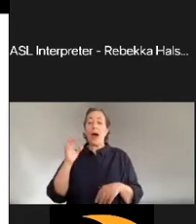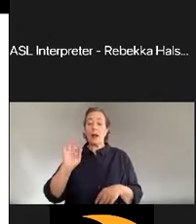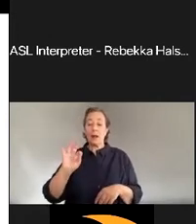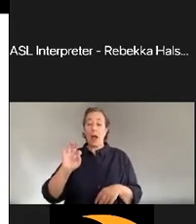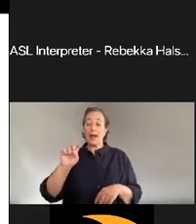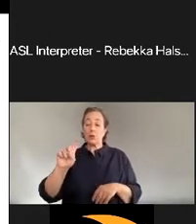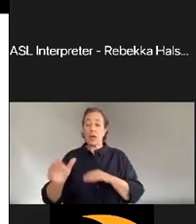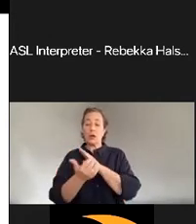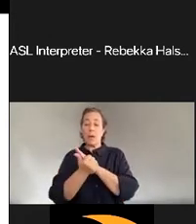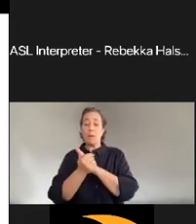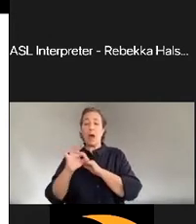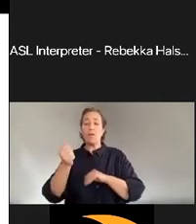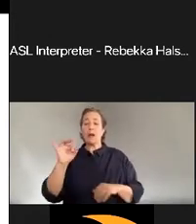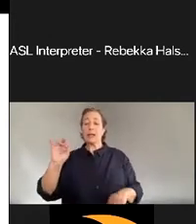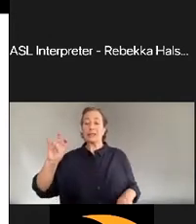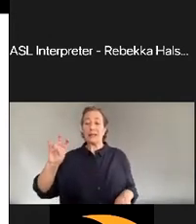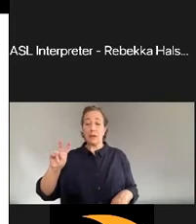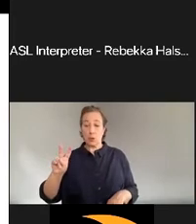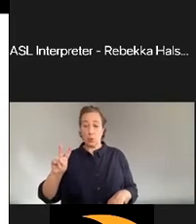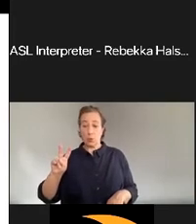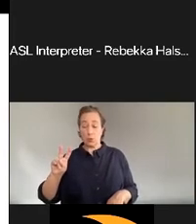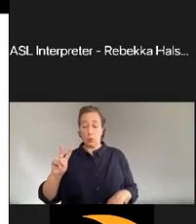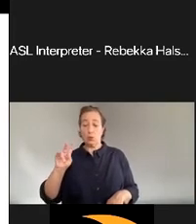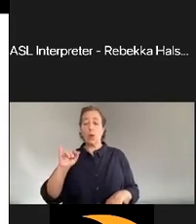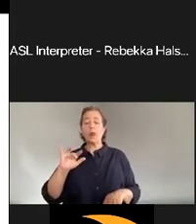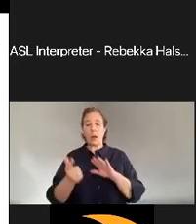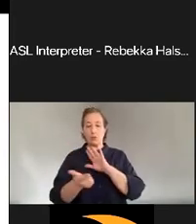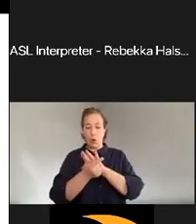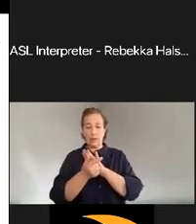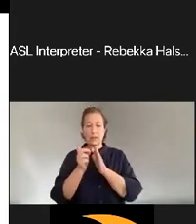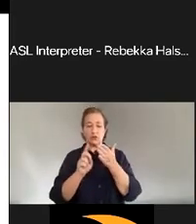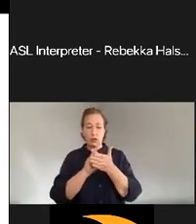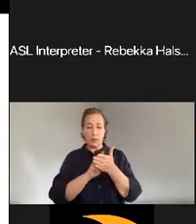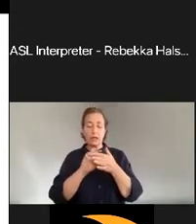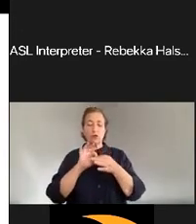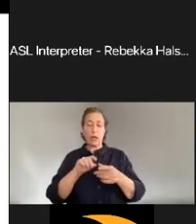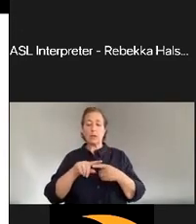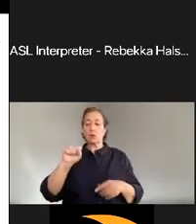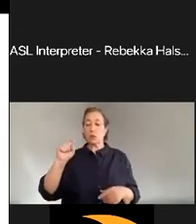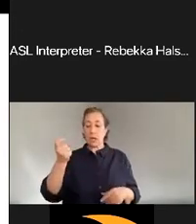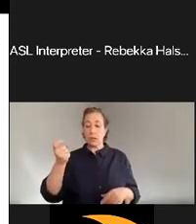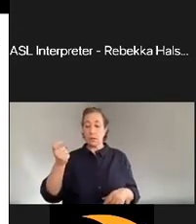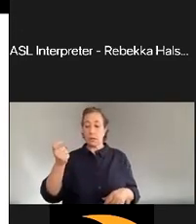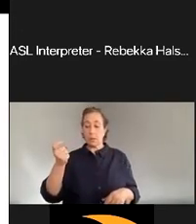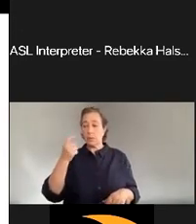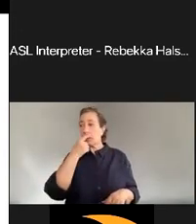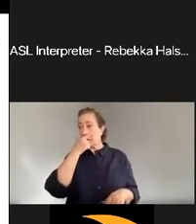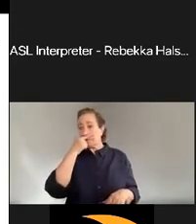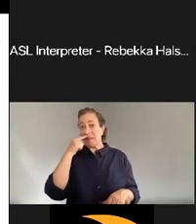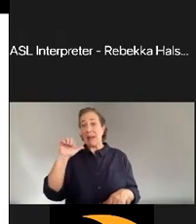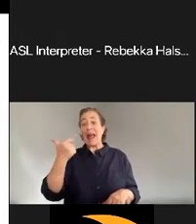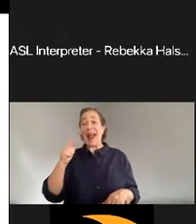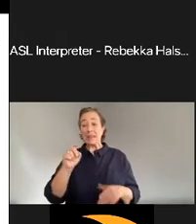of 1972, which prohibits discrimination on the basis of sex, and the Age